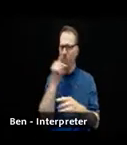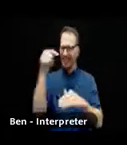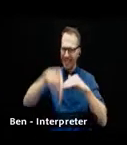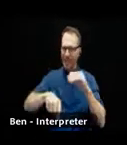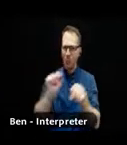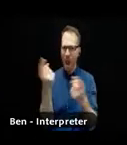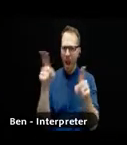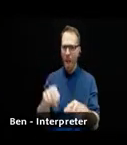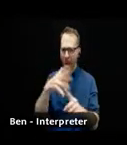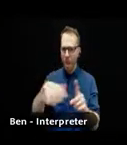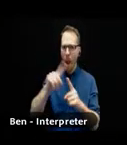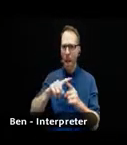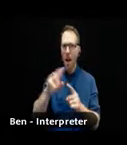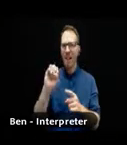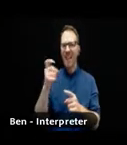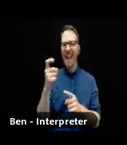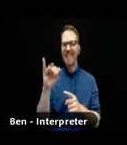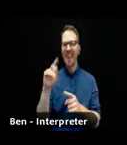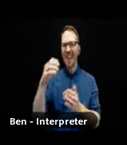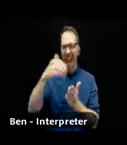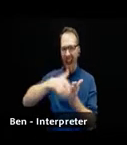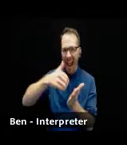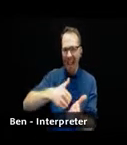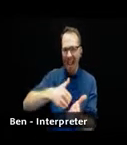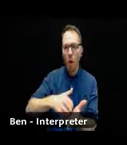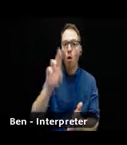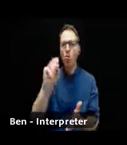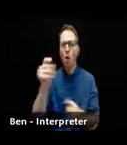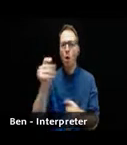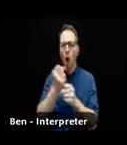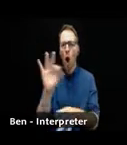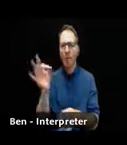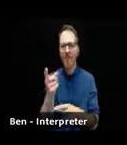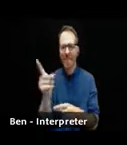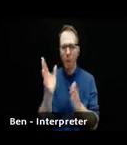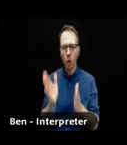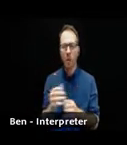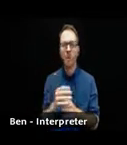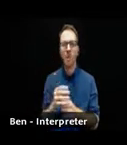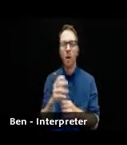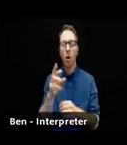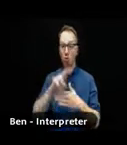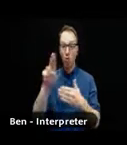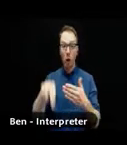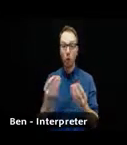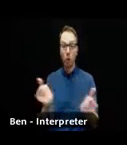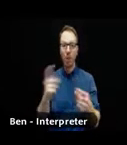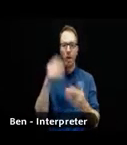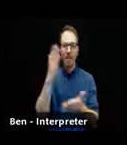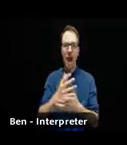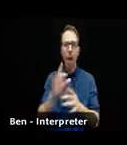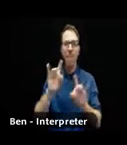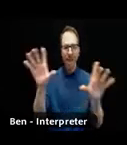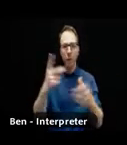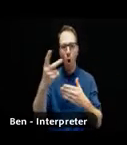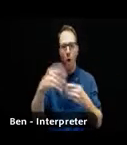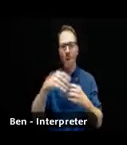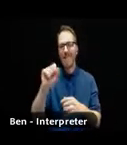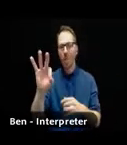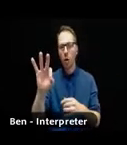about excavating the root causes of offending. The Resolve to Stop the Violence program in the San Francisco